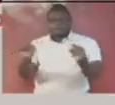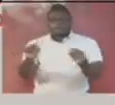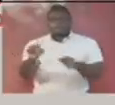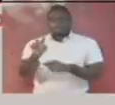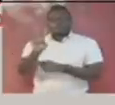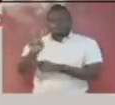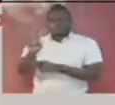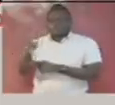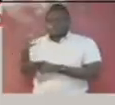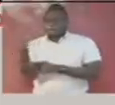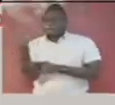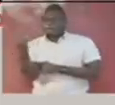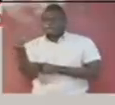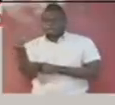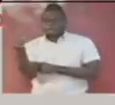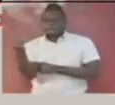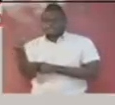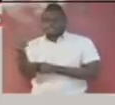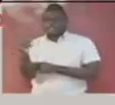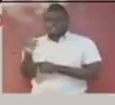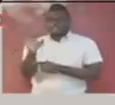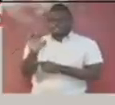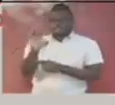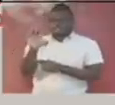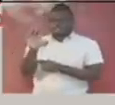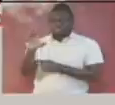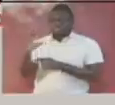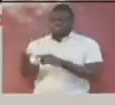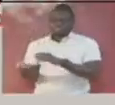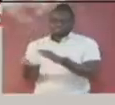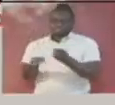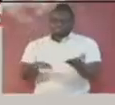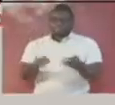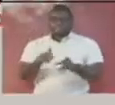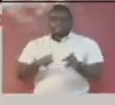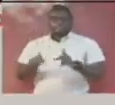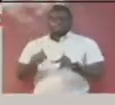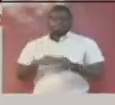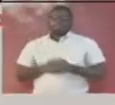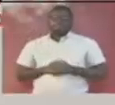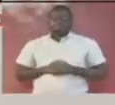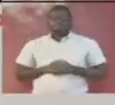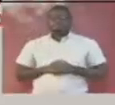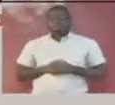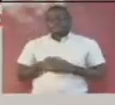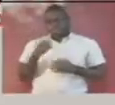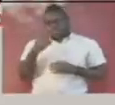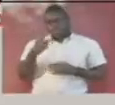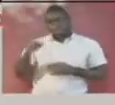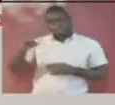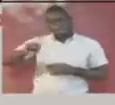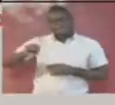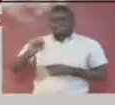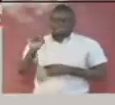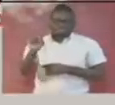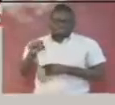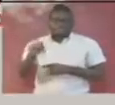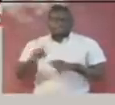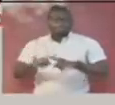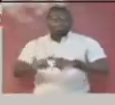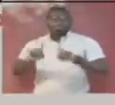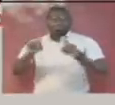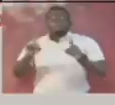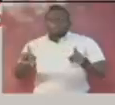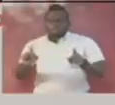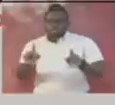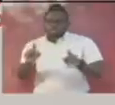2,353,910 people have in fact died. So those numbers are not good. But when one looks at the